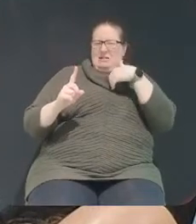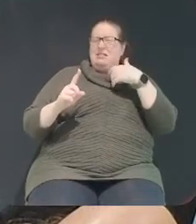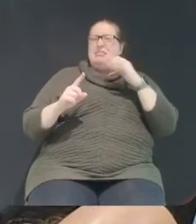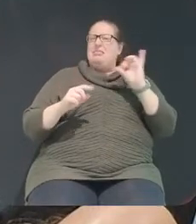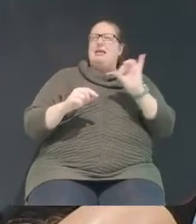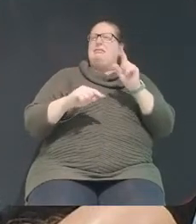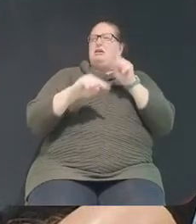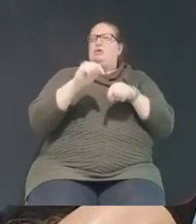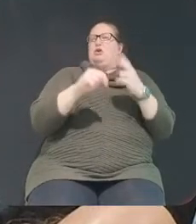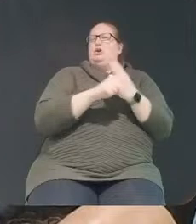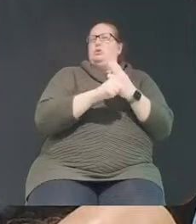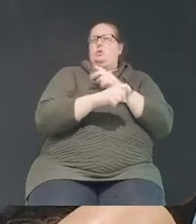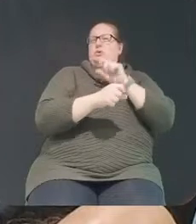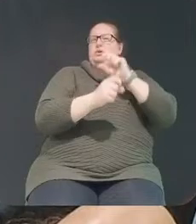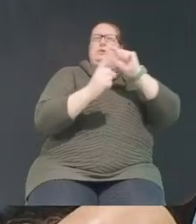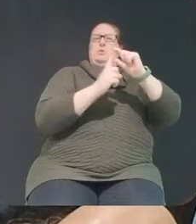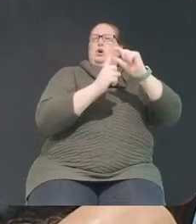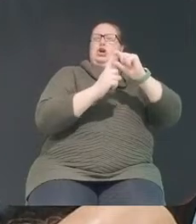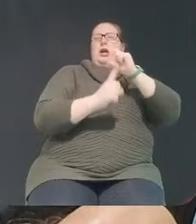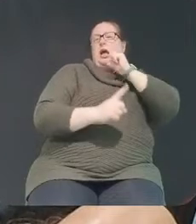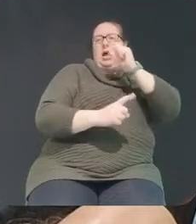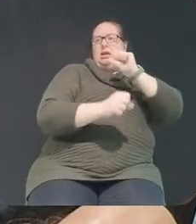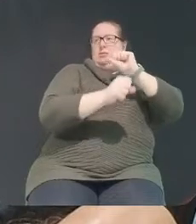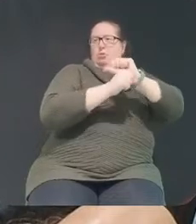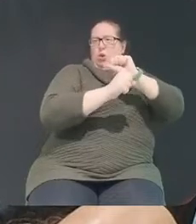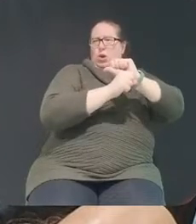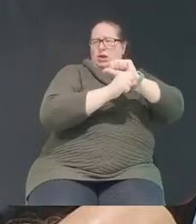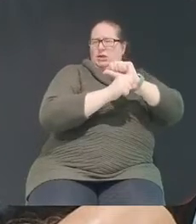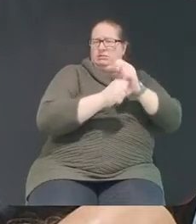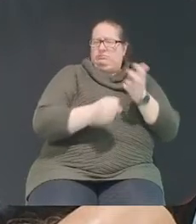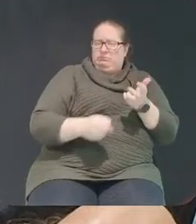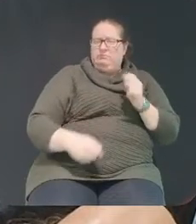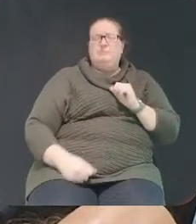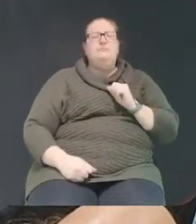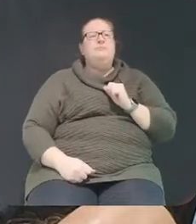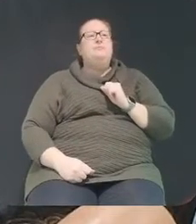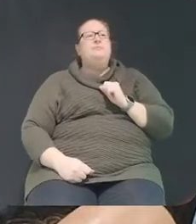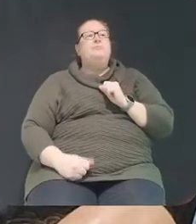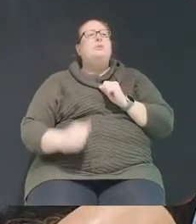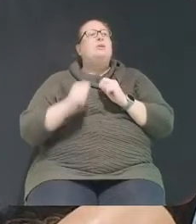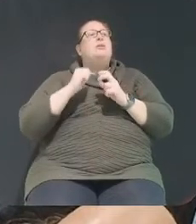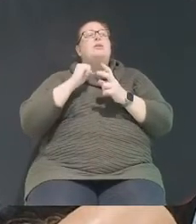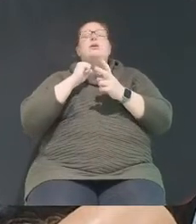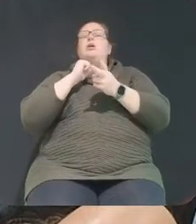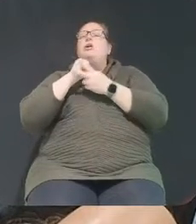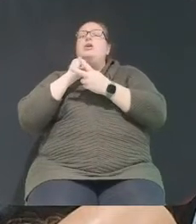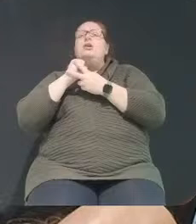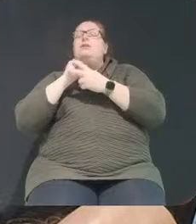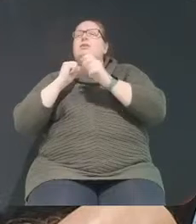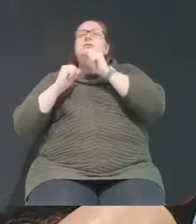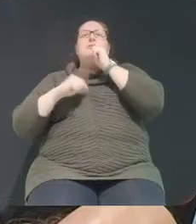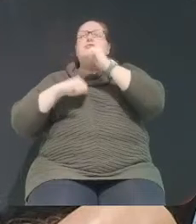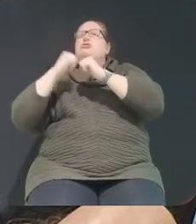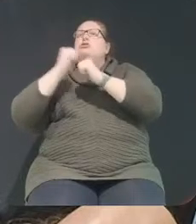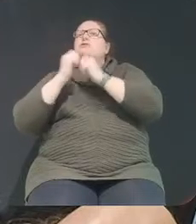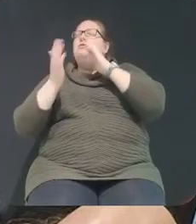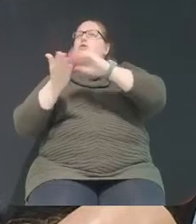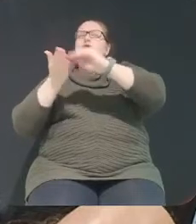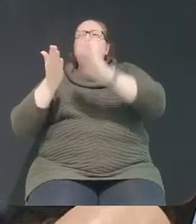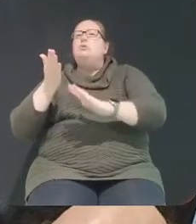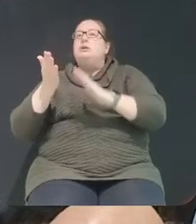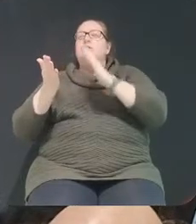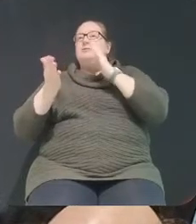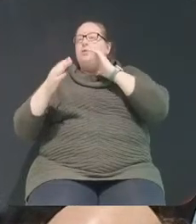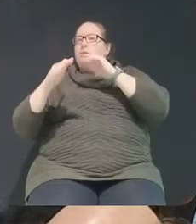unemployed. The favorite archival object structure is not designed as much for students to find and use documents, but to engage all